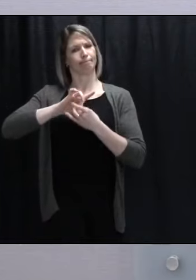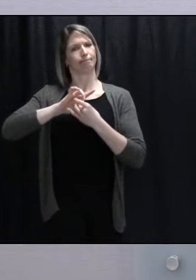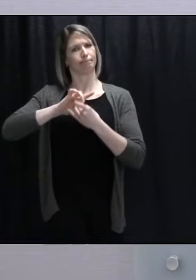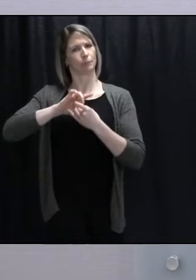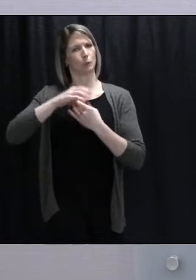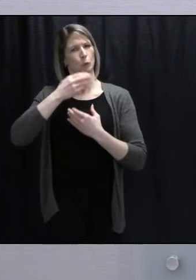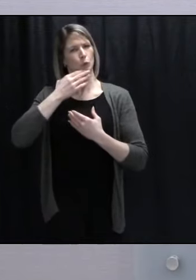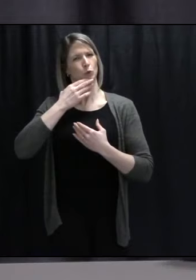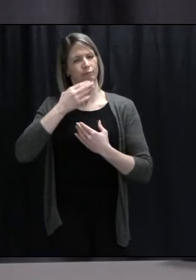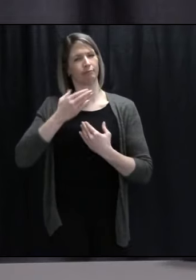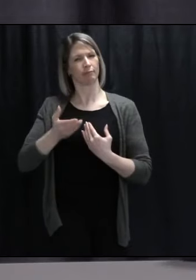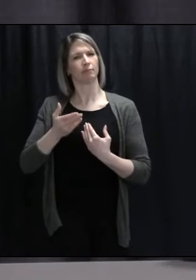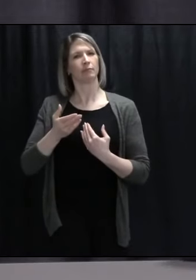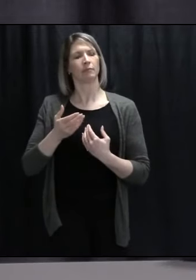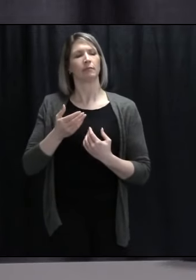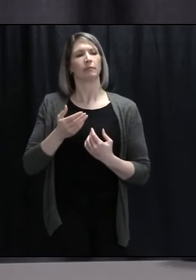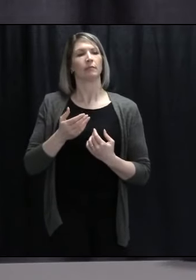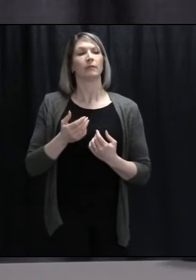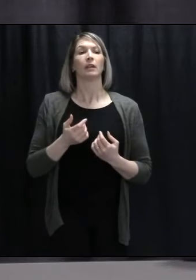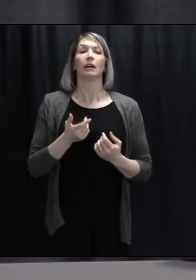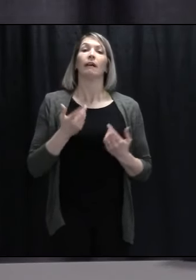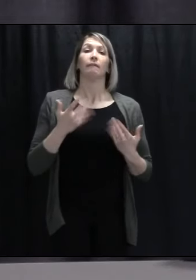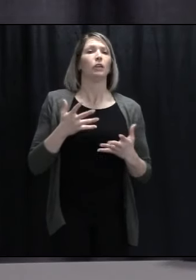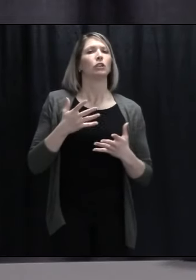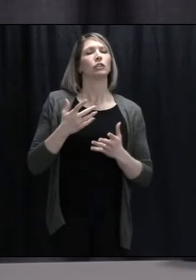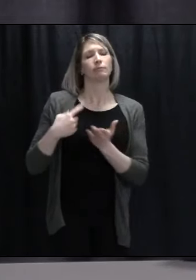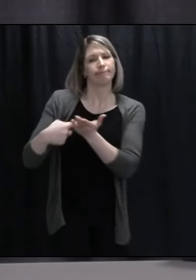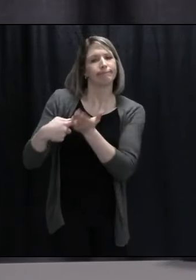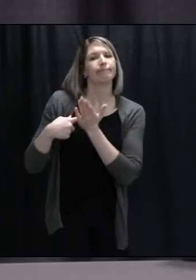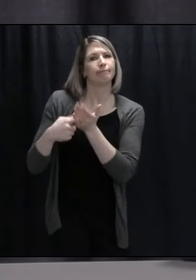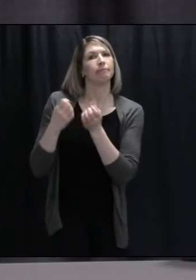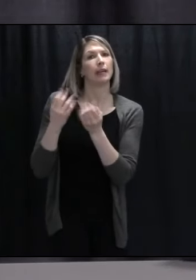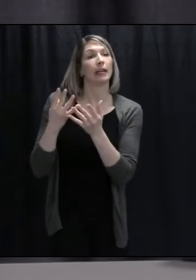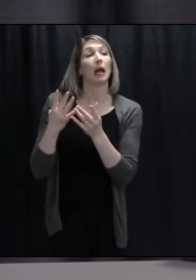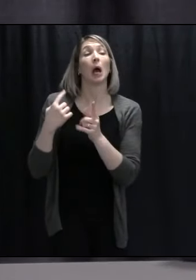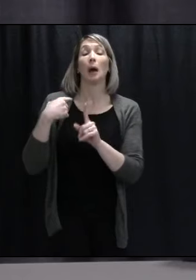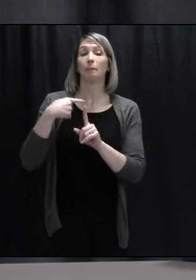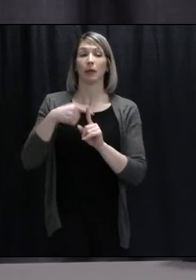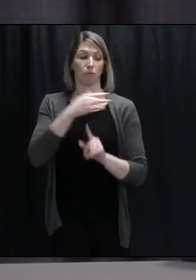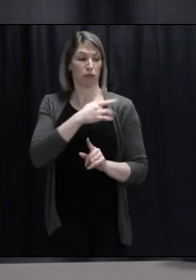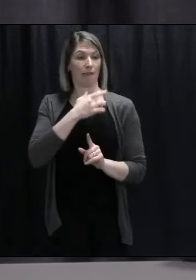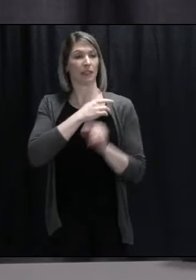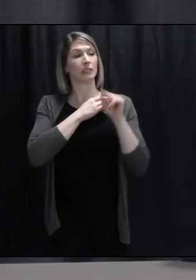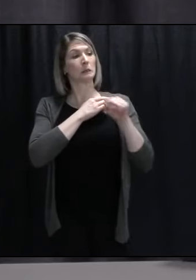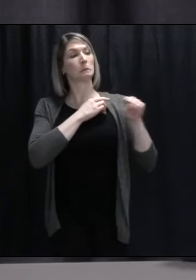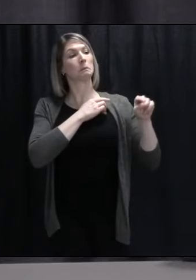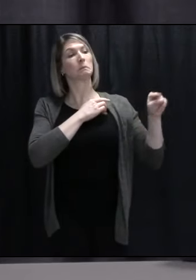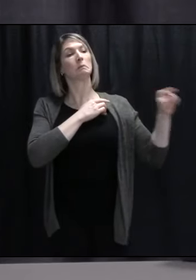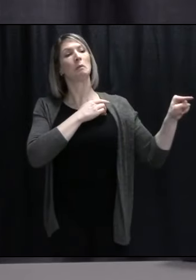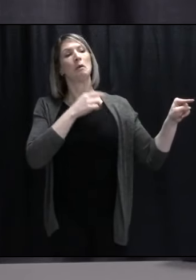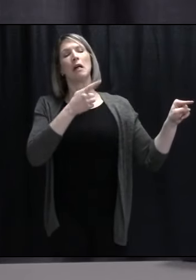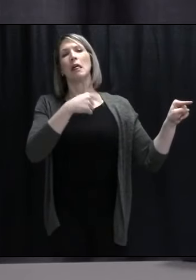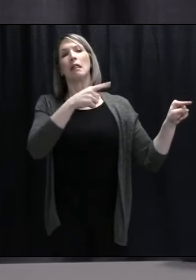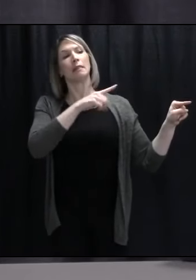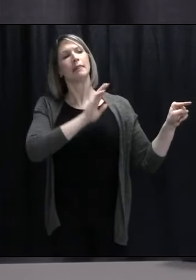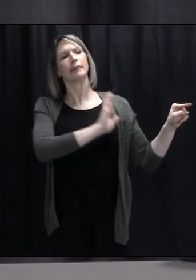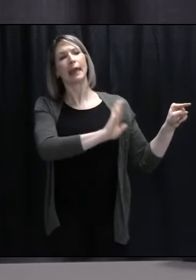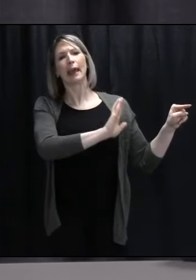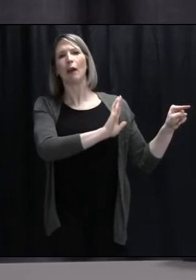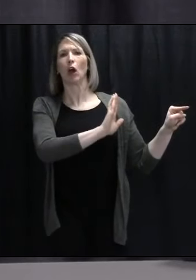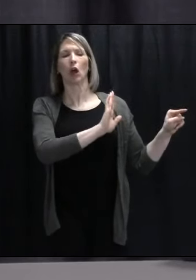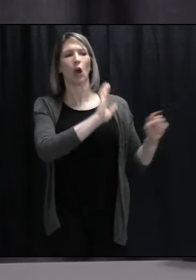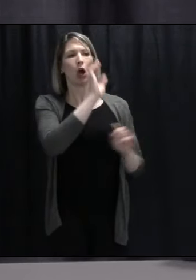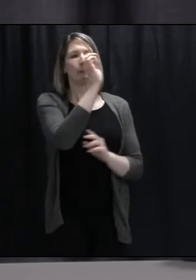similar arrangement, even though not formalized. There's a commitment from every province to actually share the information of locally